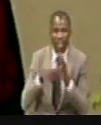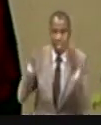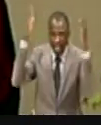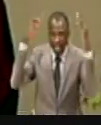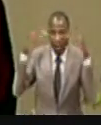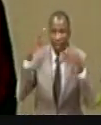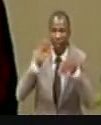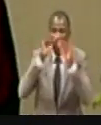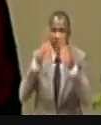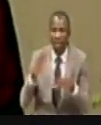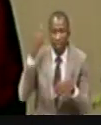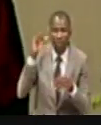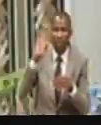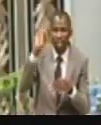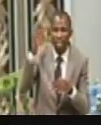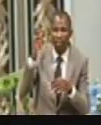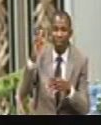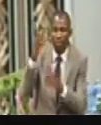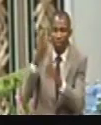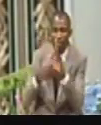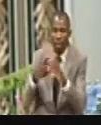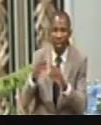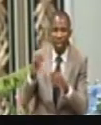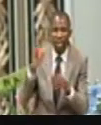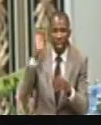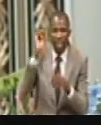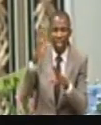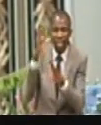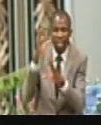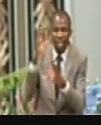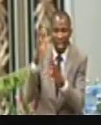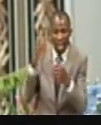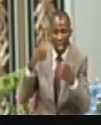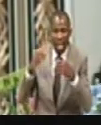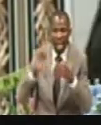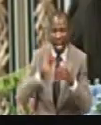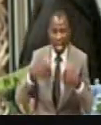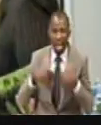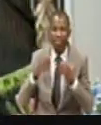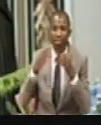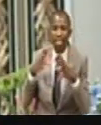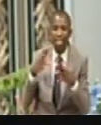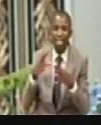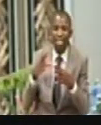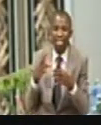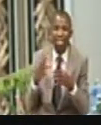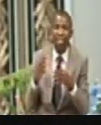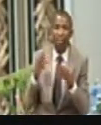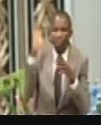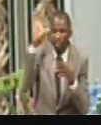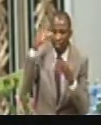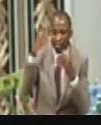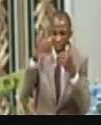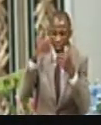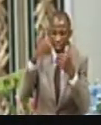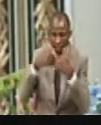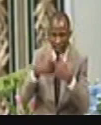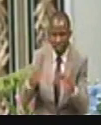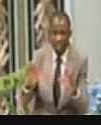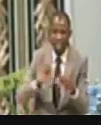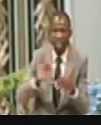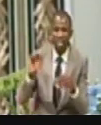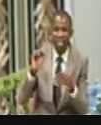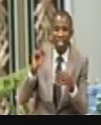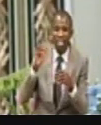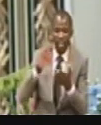very, very grateful for this house of blessing. For the past 7 months now, we're having a series of missing results,